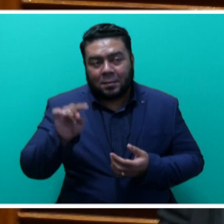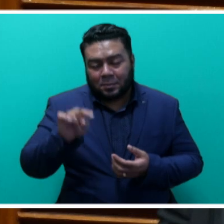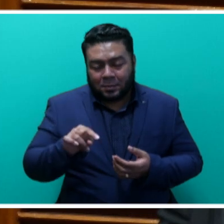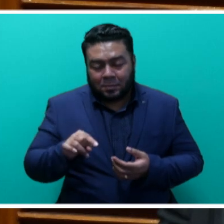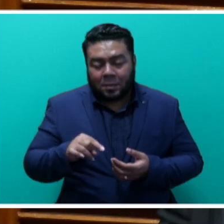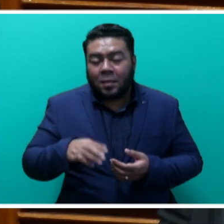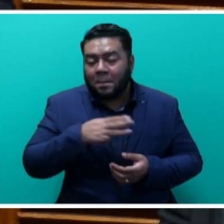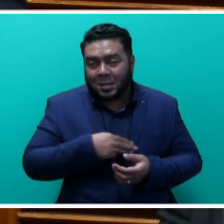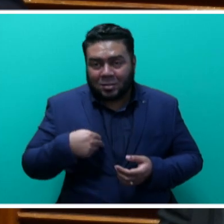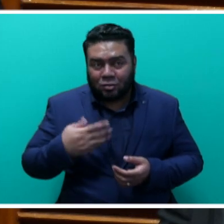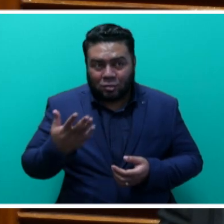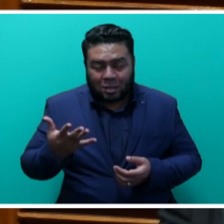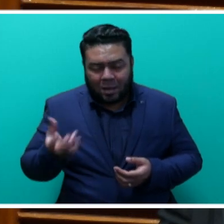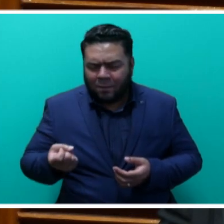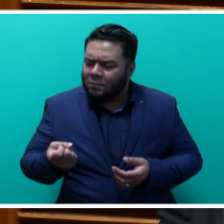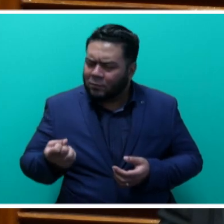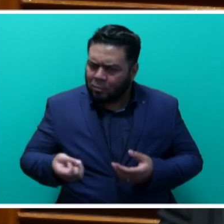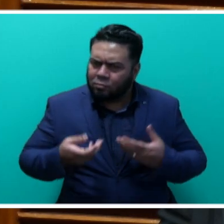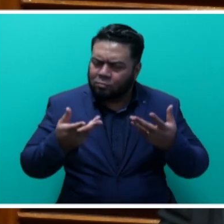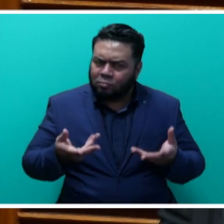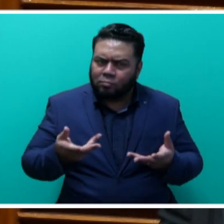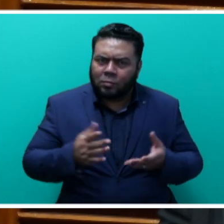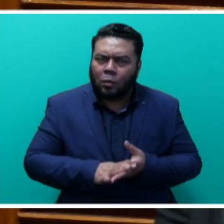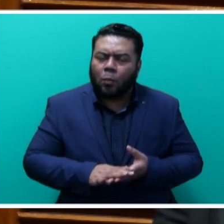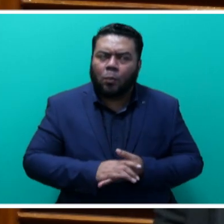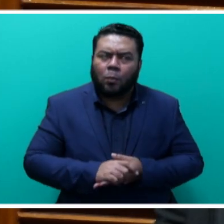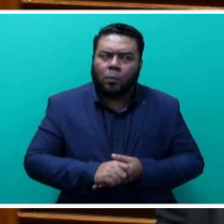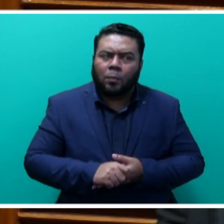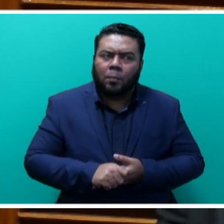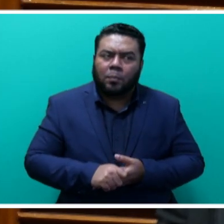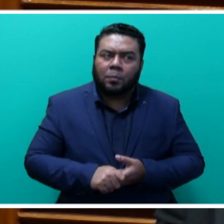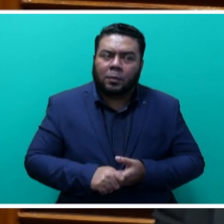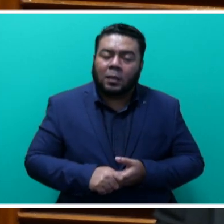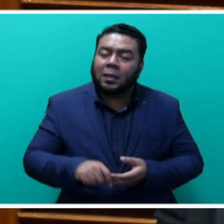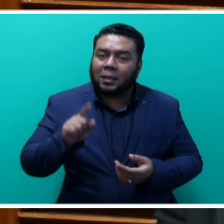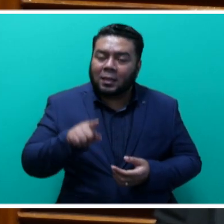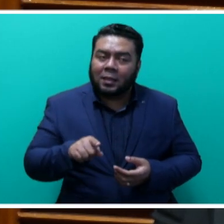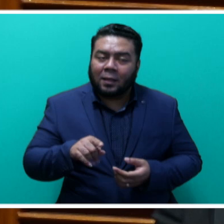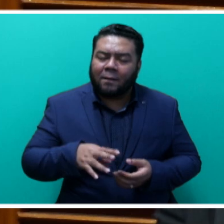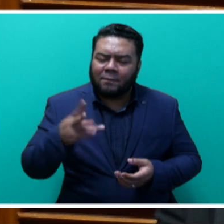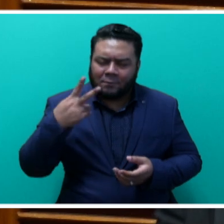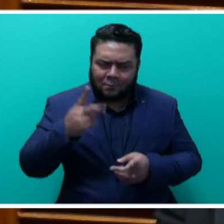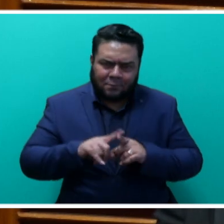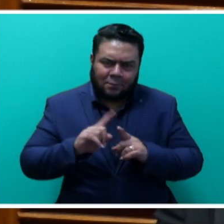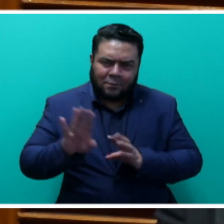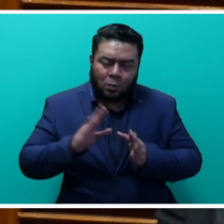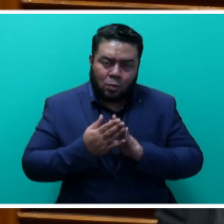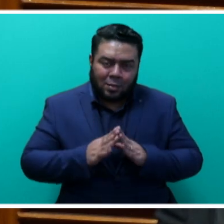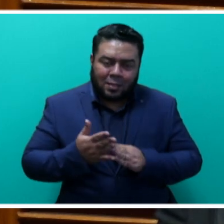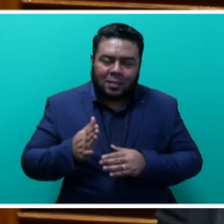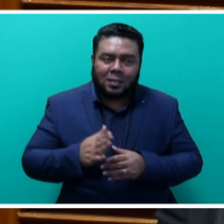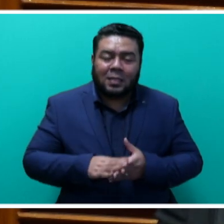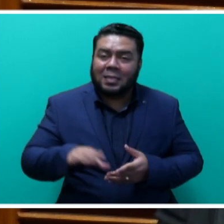the Ministry has been installing ecological purification systems recently in various communities across the country as follows.